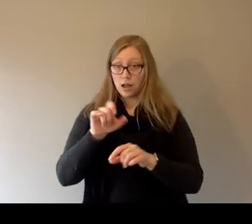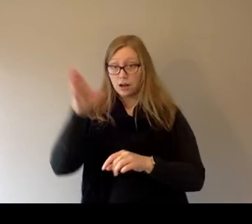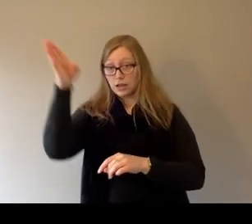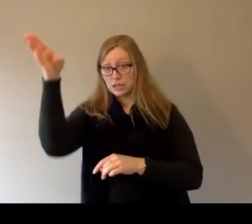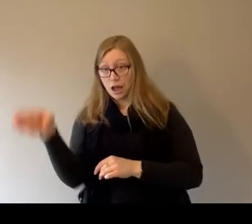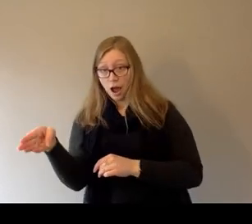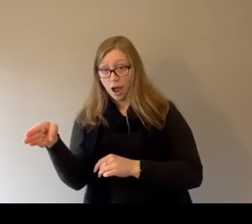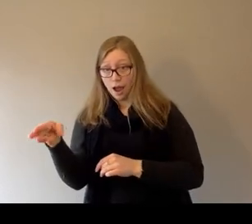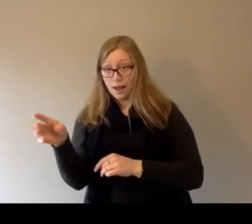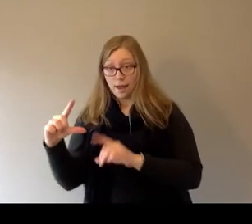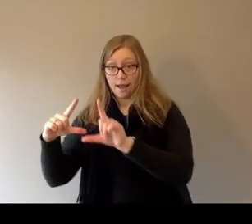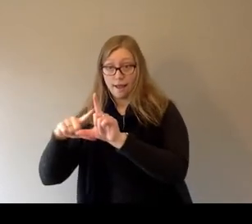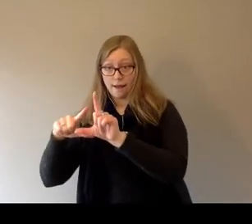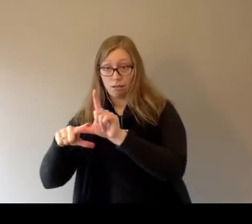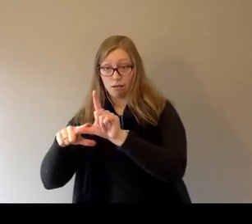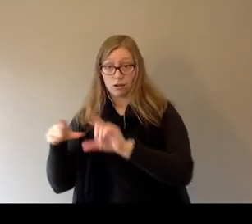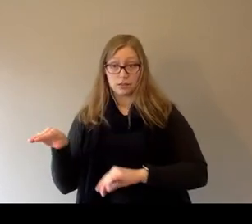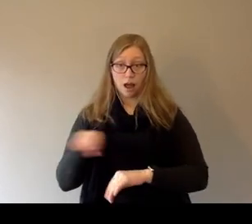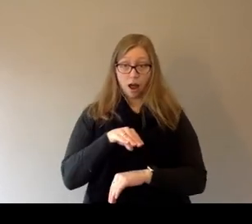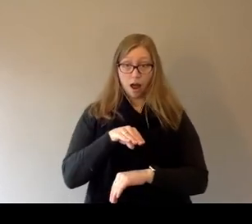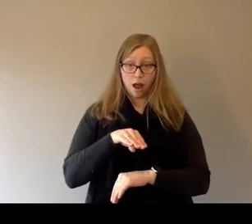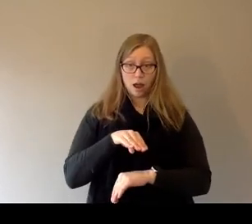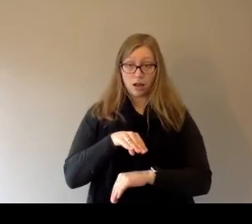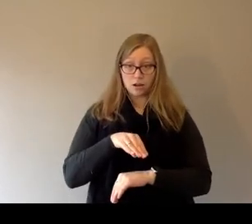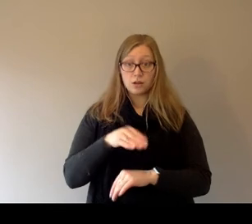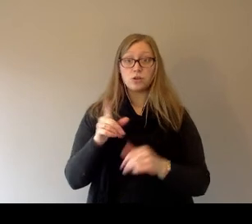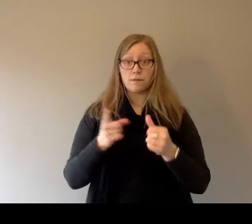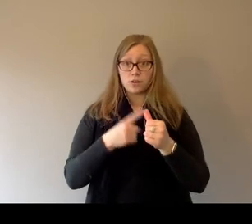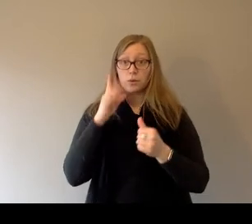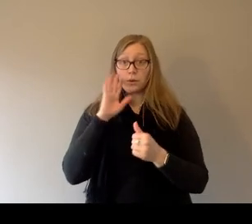statement that we're going to say is we're going to say FI